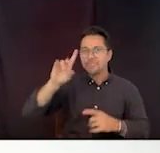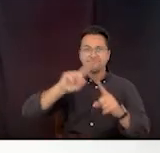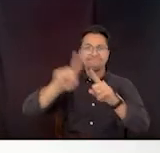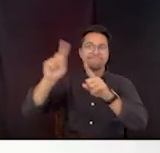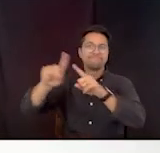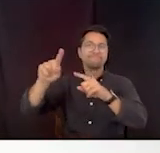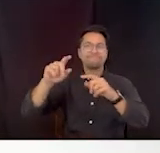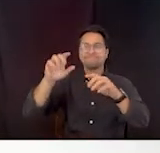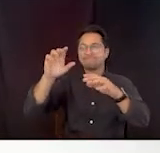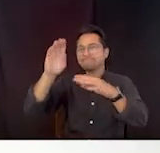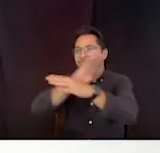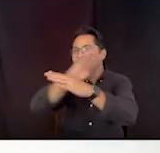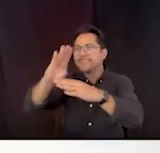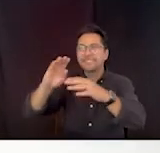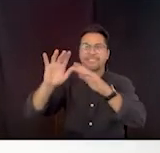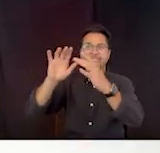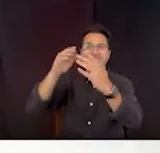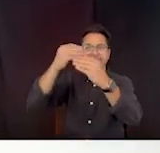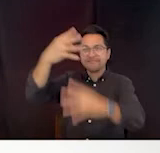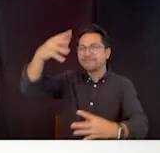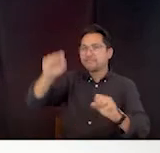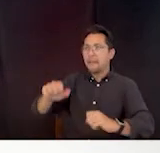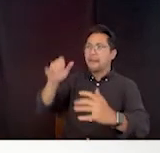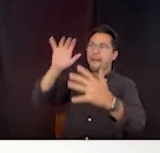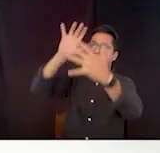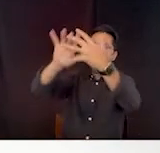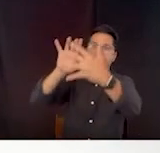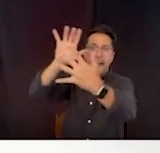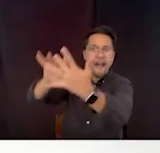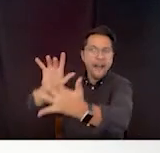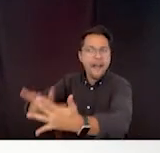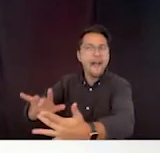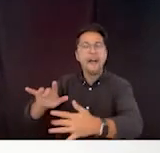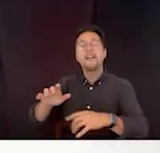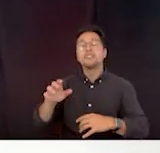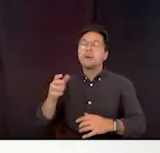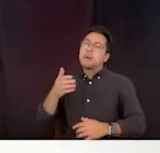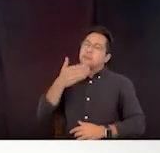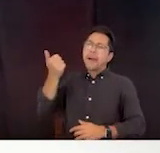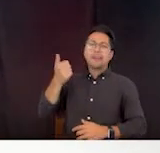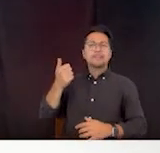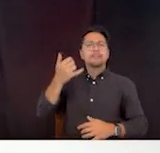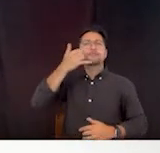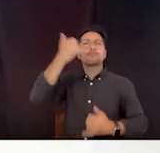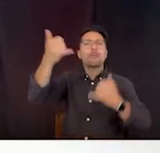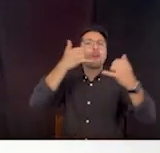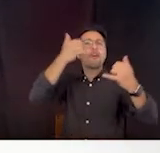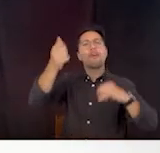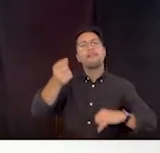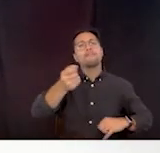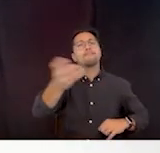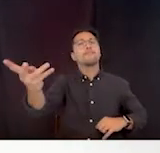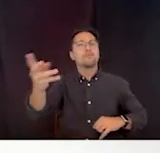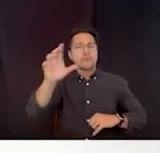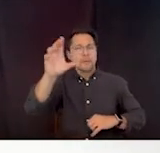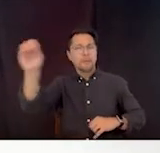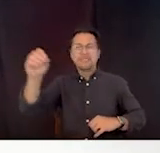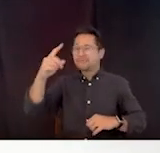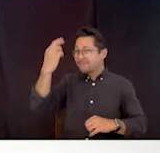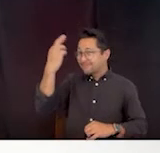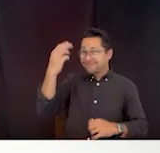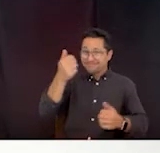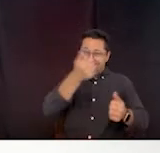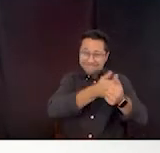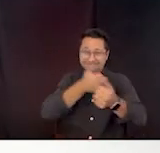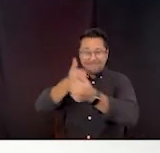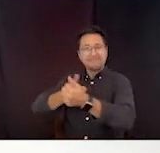One of the things that I always recommend to parents is to call a couple different companies, because every provider is going to have a different philosophy and a different stance of